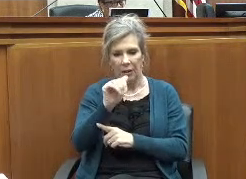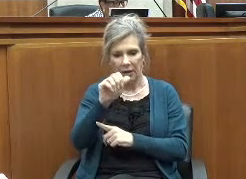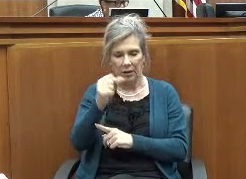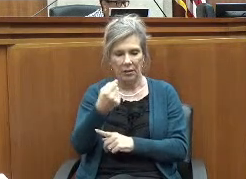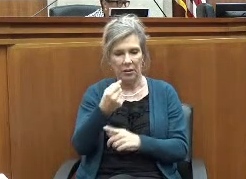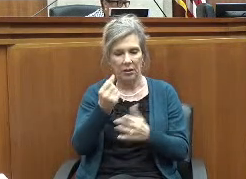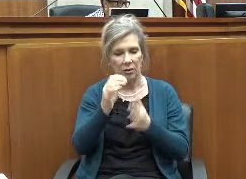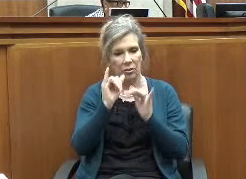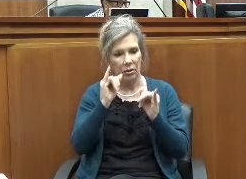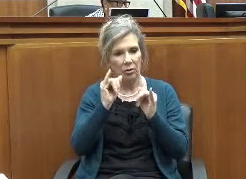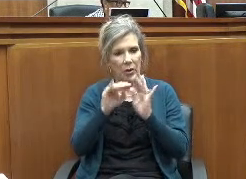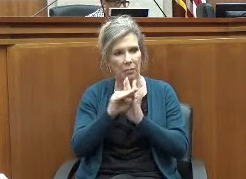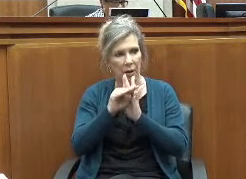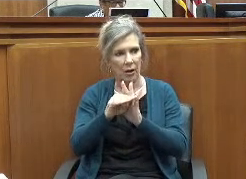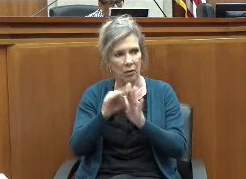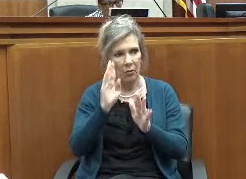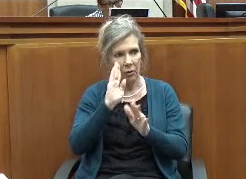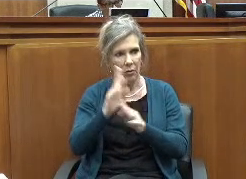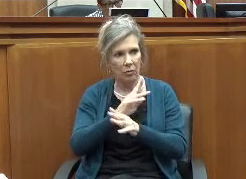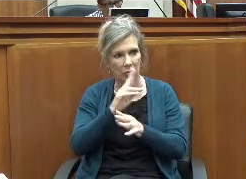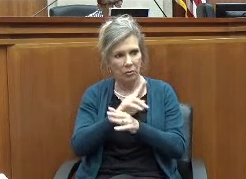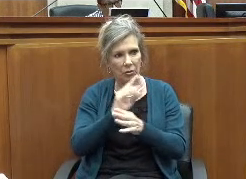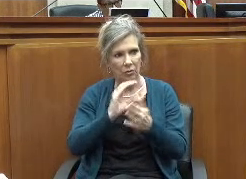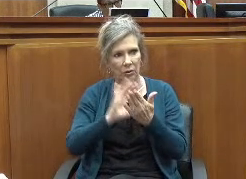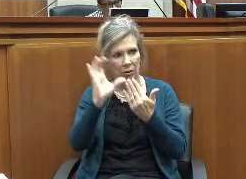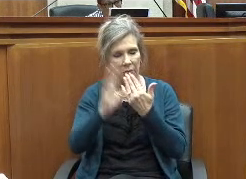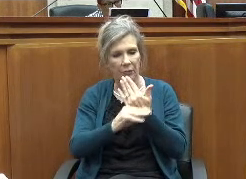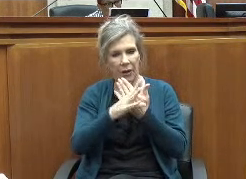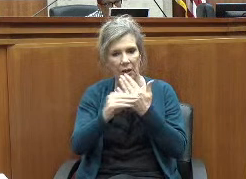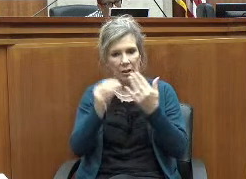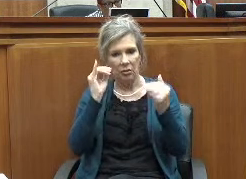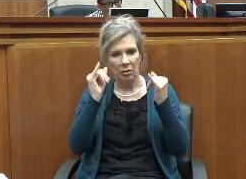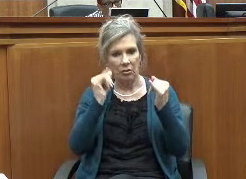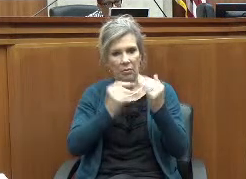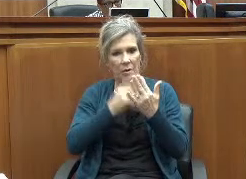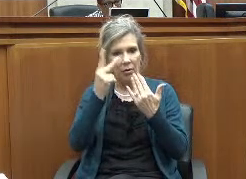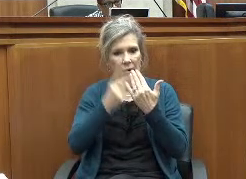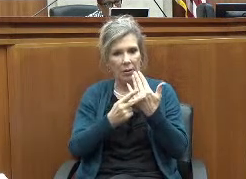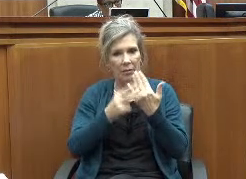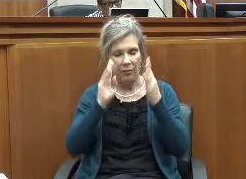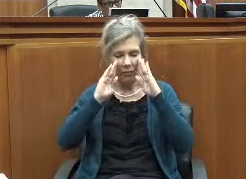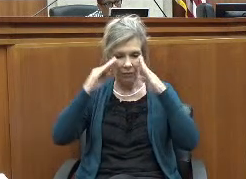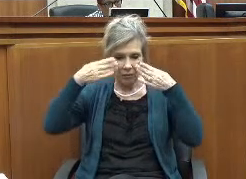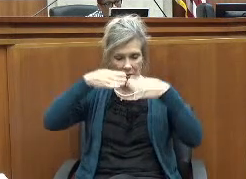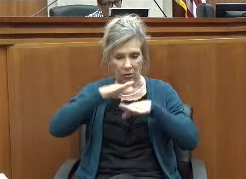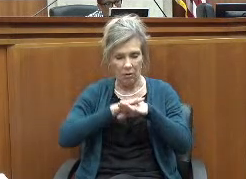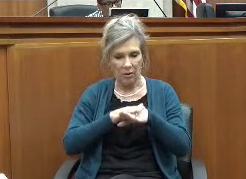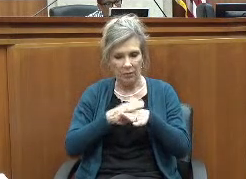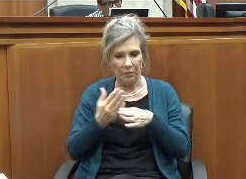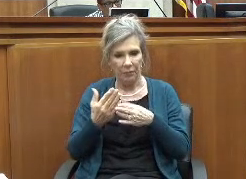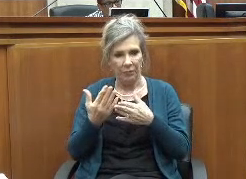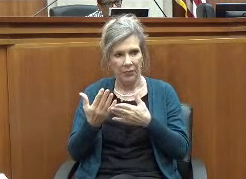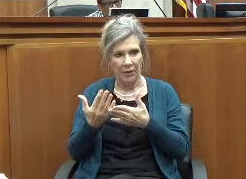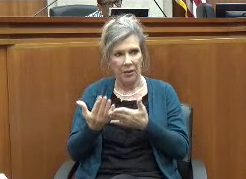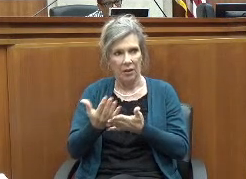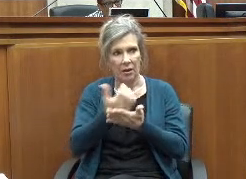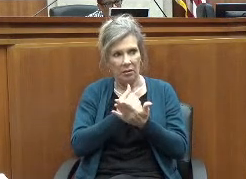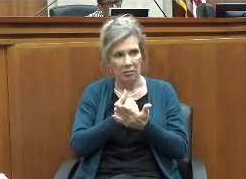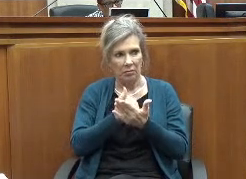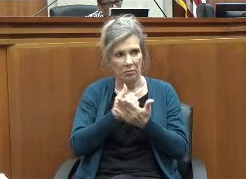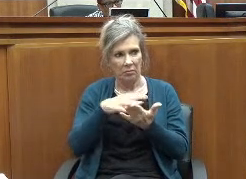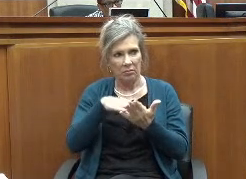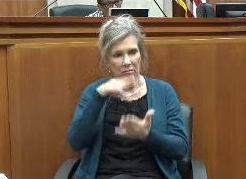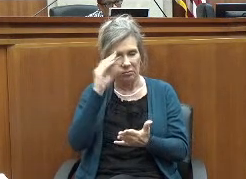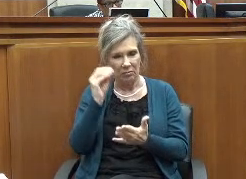improve student learning by utilizing a curriculum and instructional program focused on the acquisition of discrete technical and